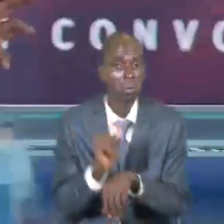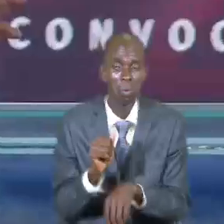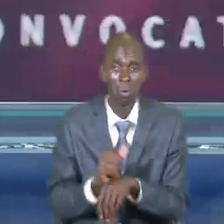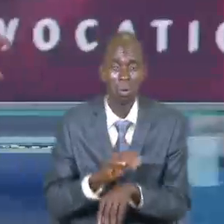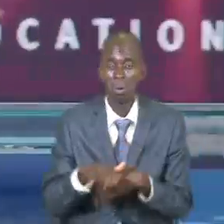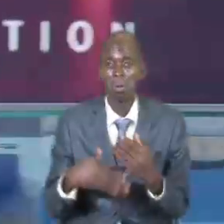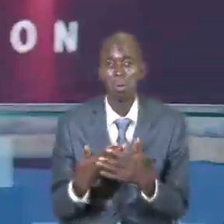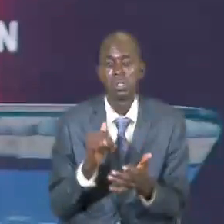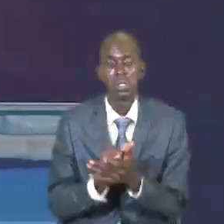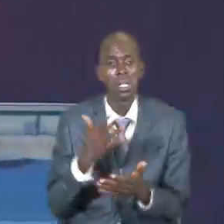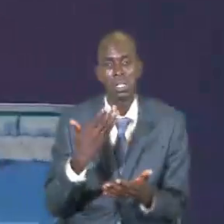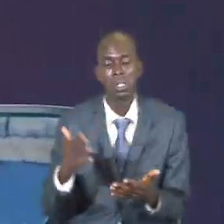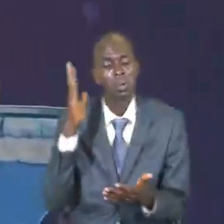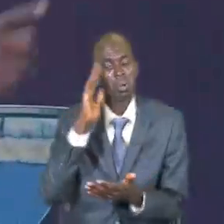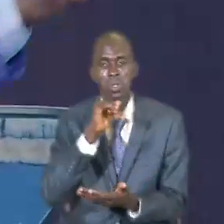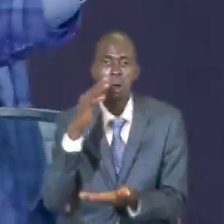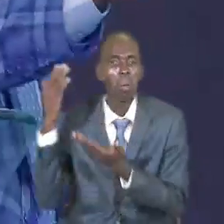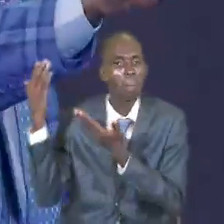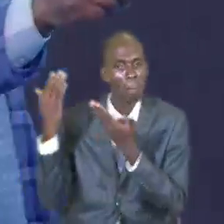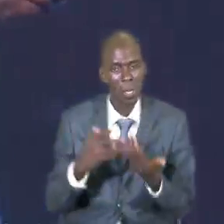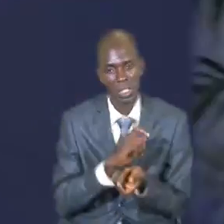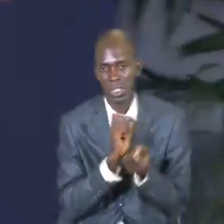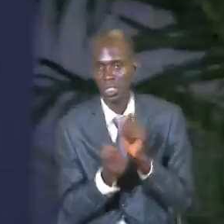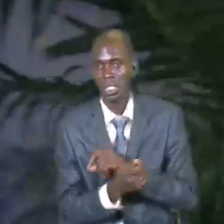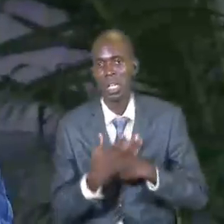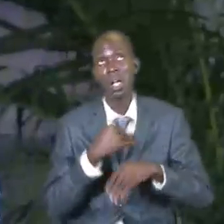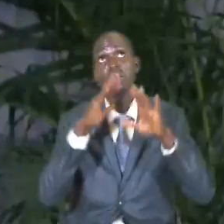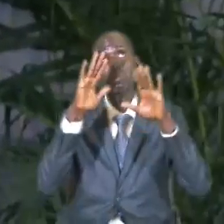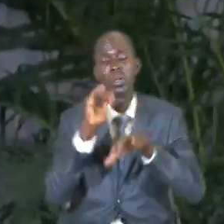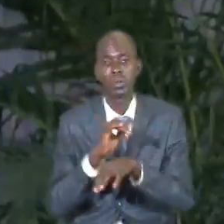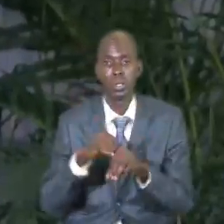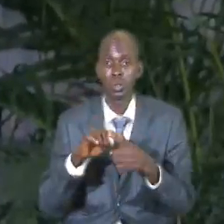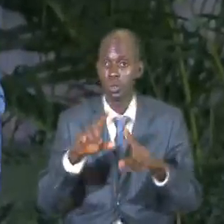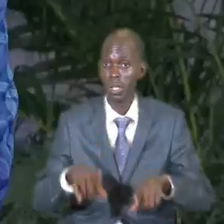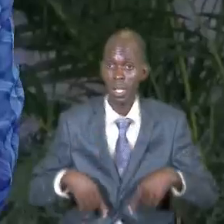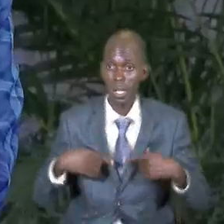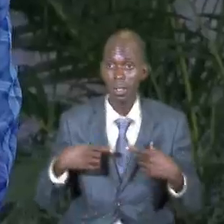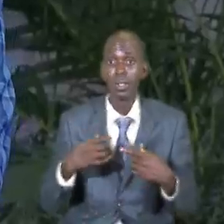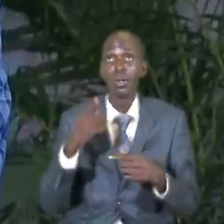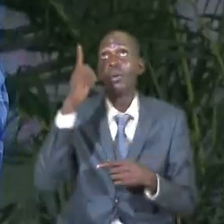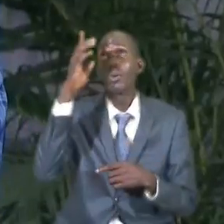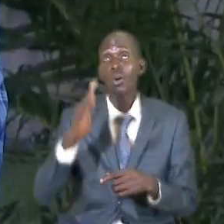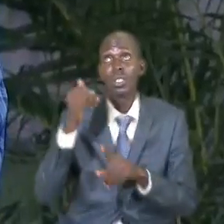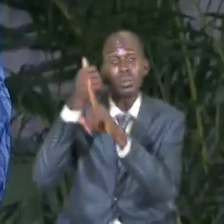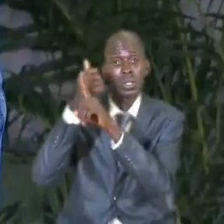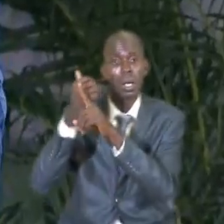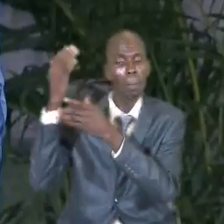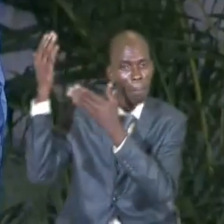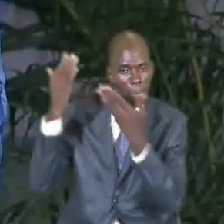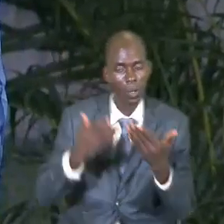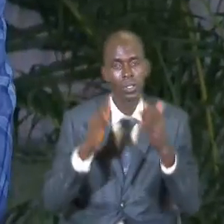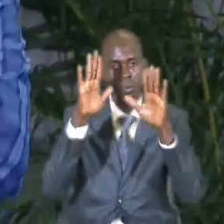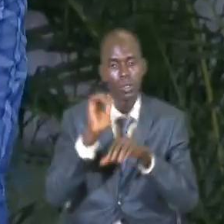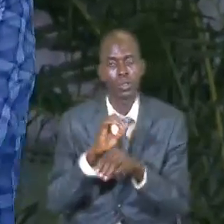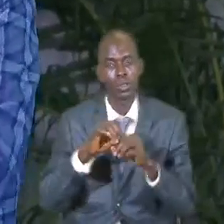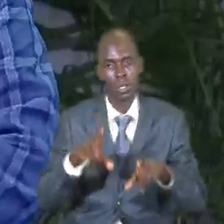and a miracle in your life. But what will bring the miracle in your life? I thank Christ Jesus, our